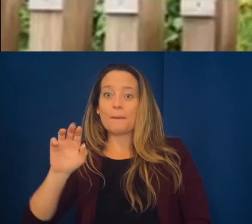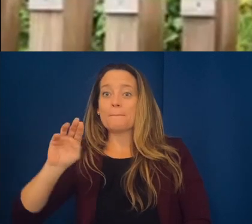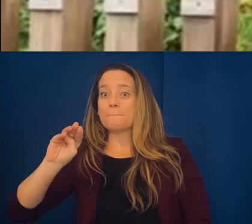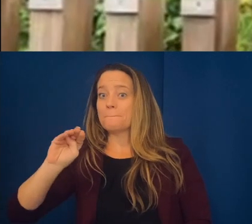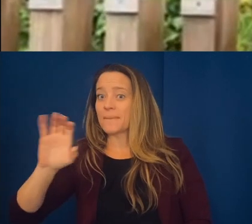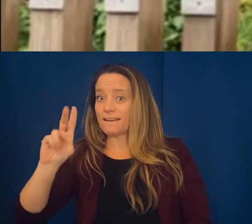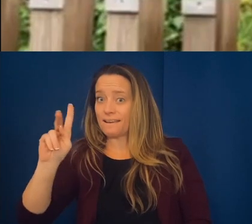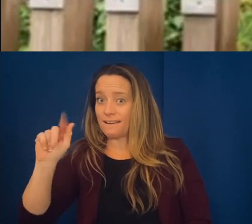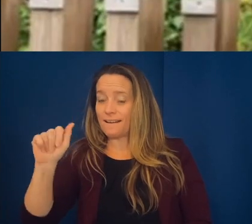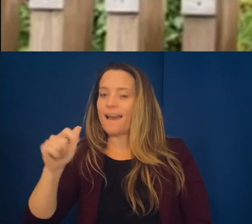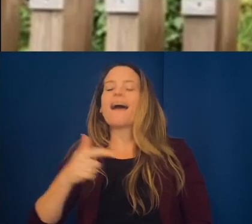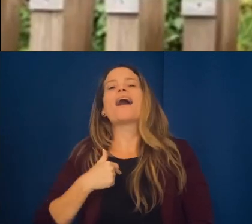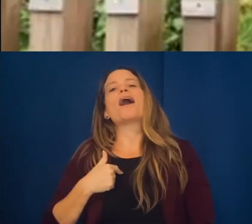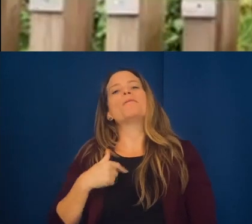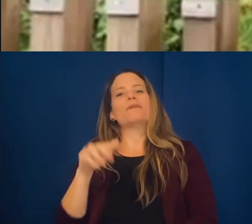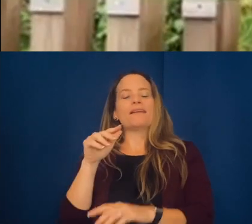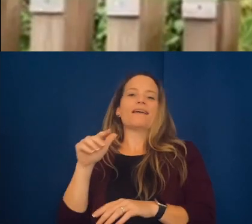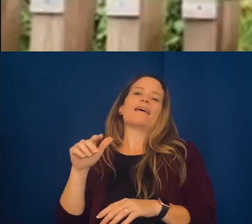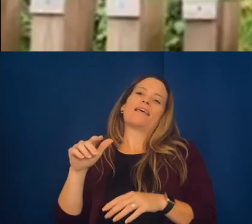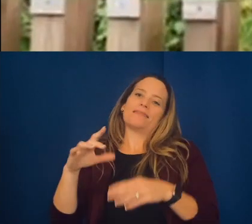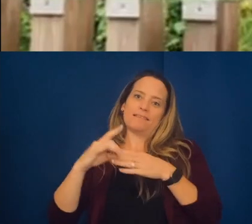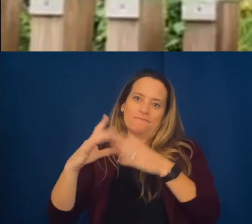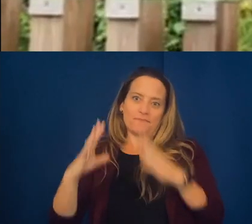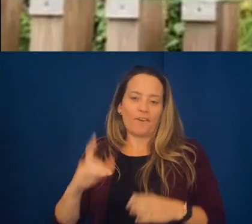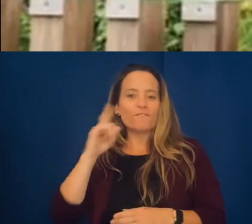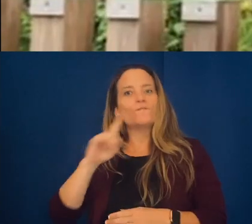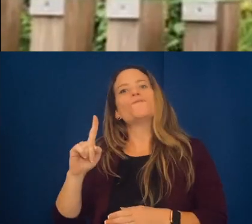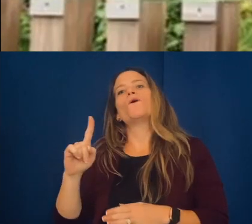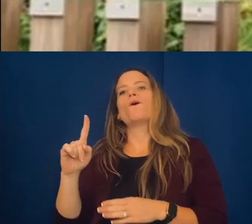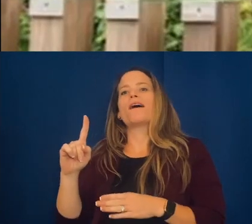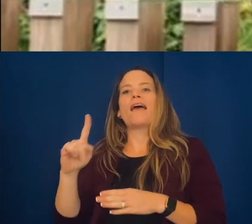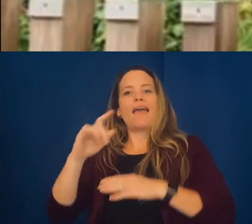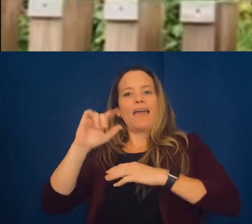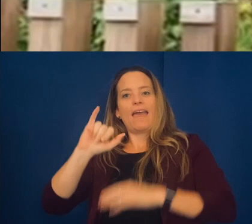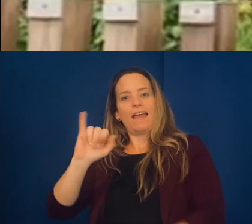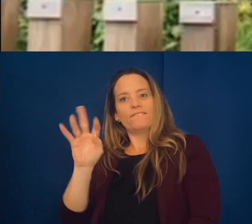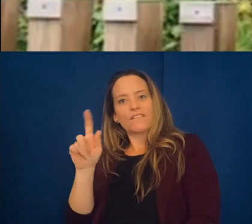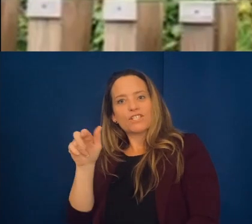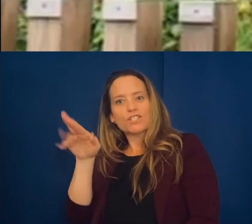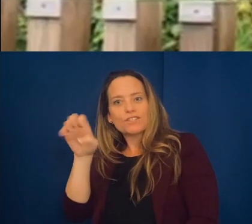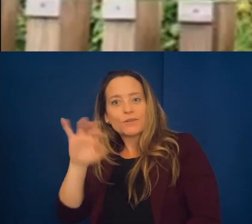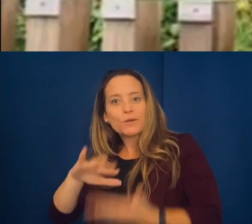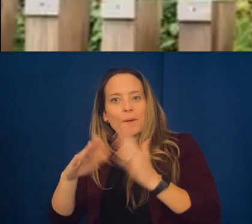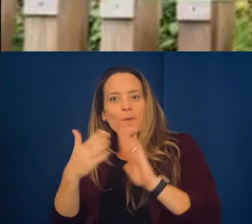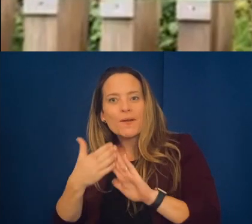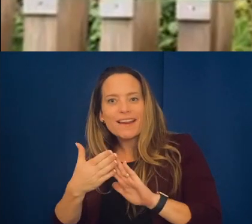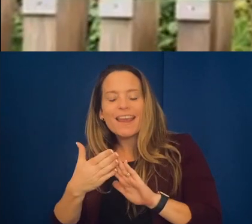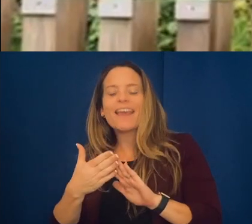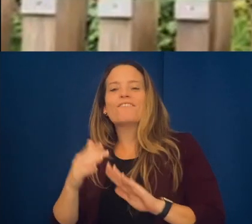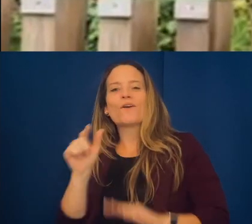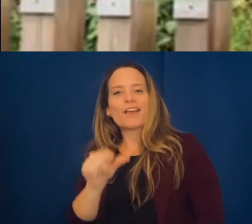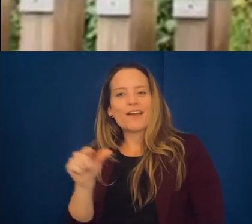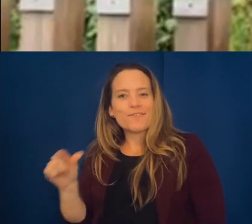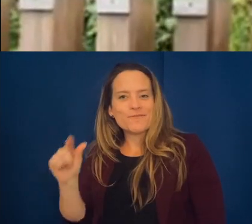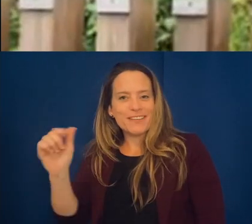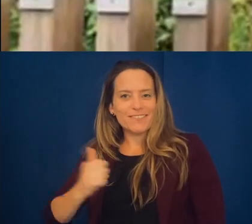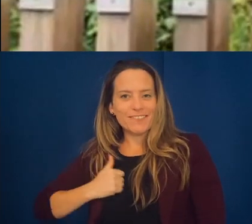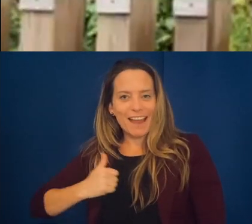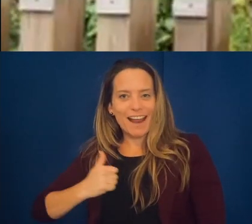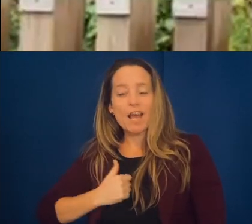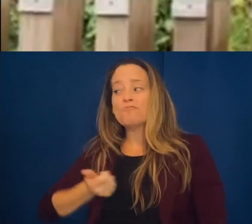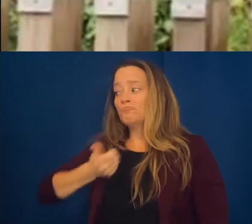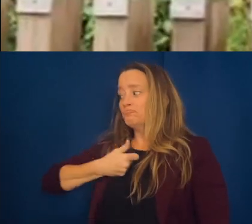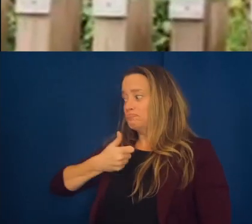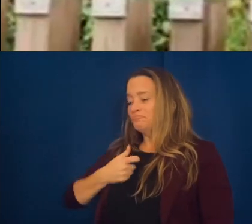for the Government of Canada. And on behalf of the Government of Canada, but also myself personally, I'd like to join so many in commemorating